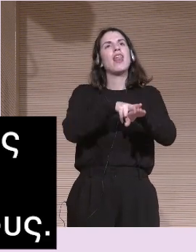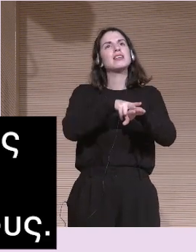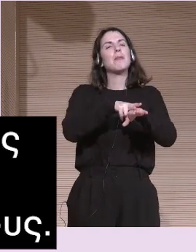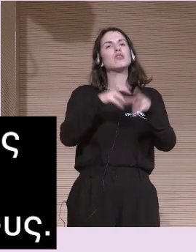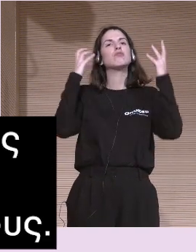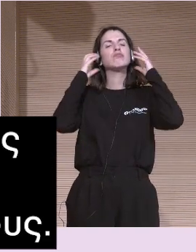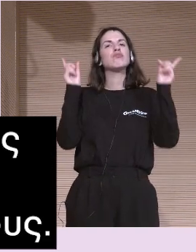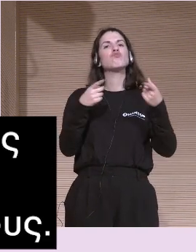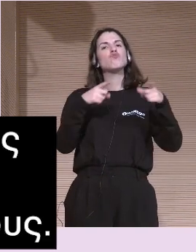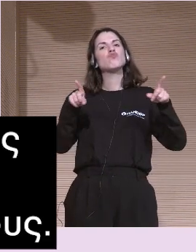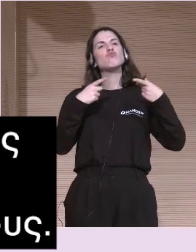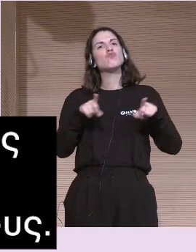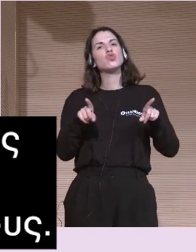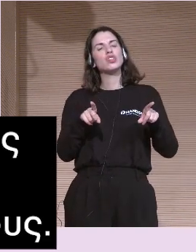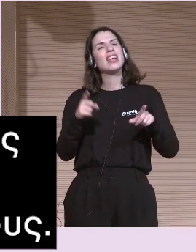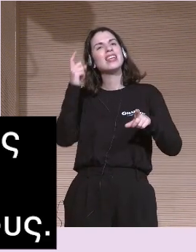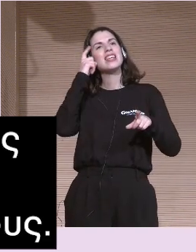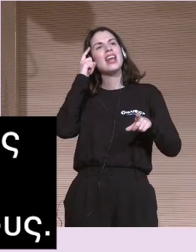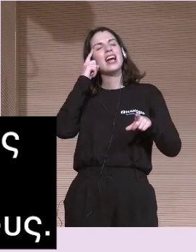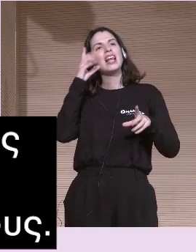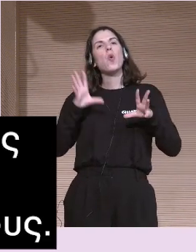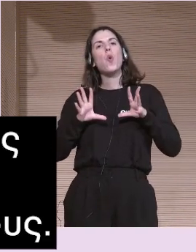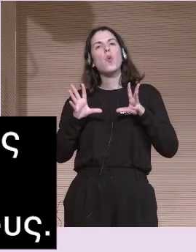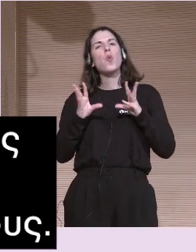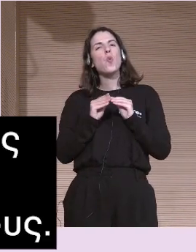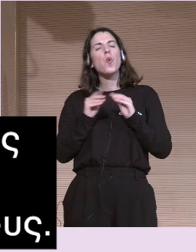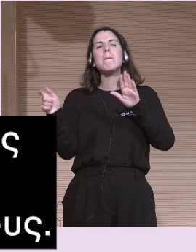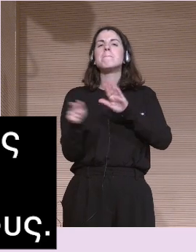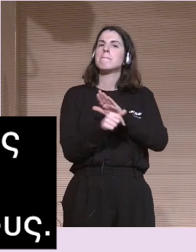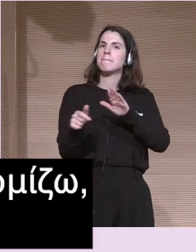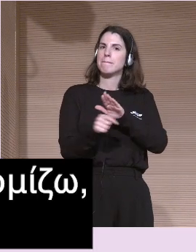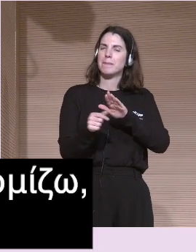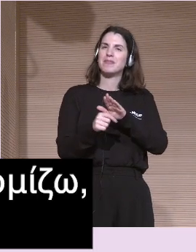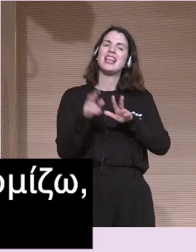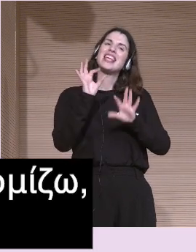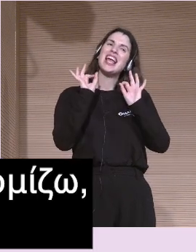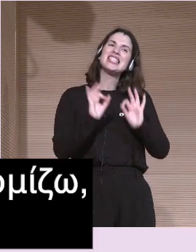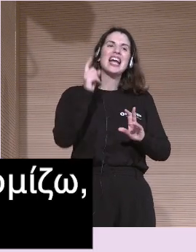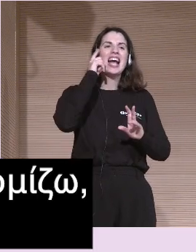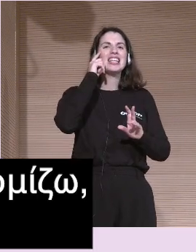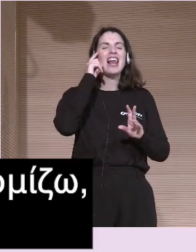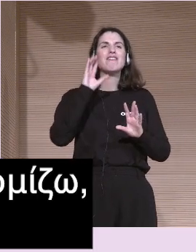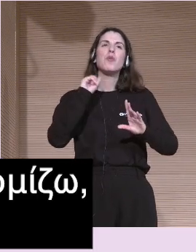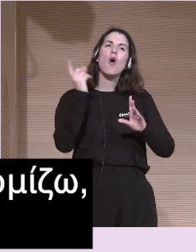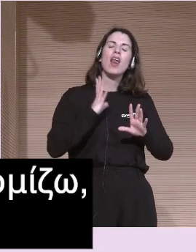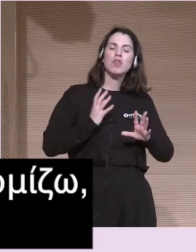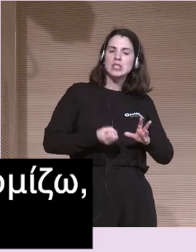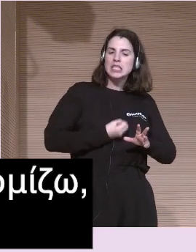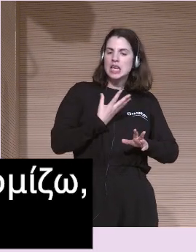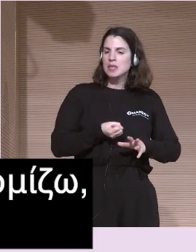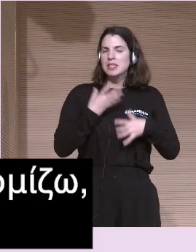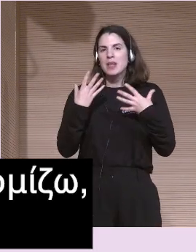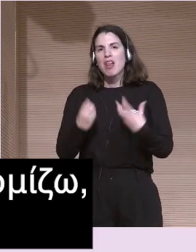of emotional responses from our visitors who really do want to share their stories. So this is something, a way in which we've elicited, I